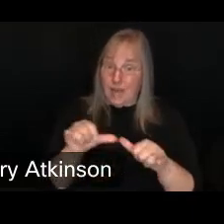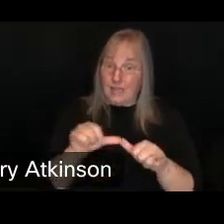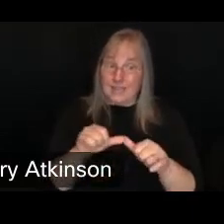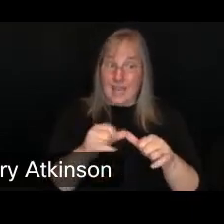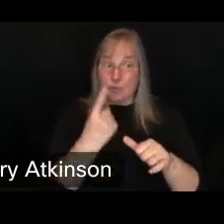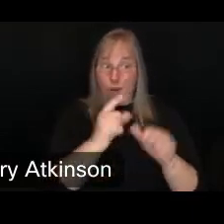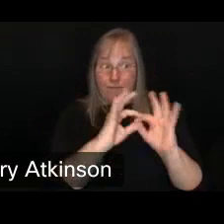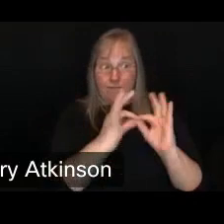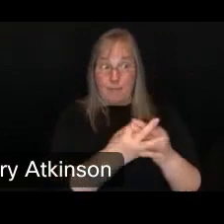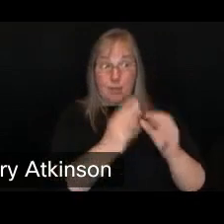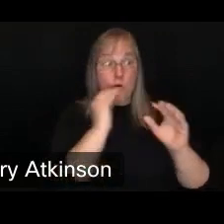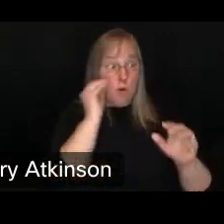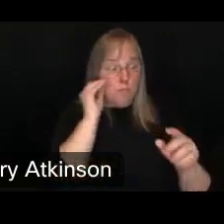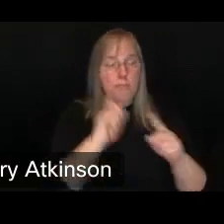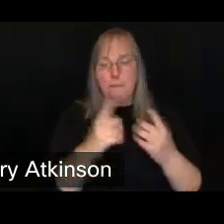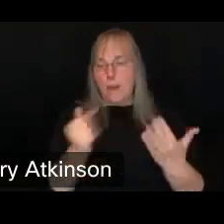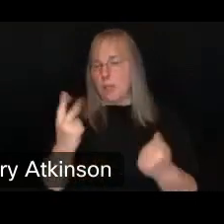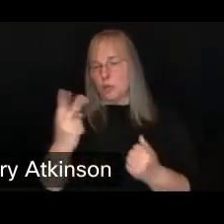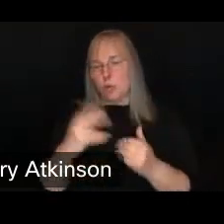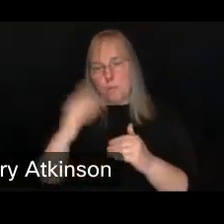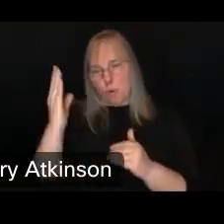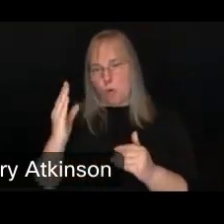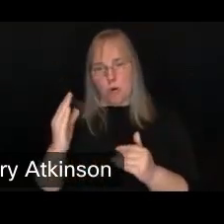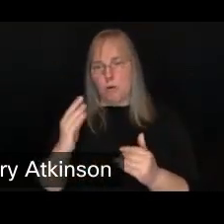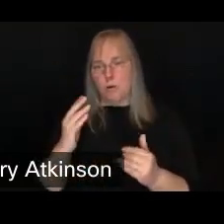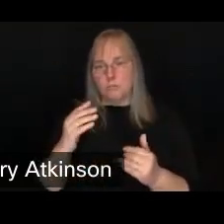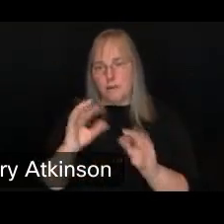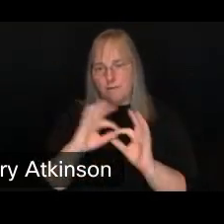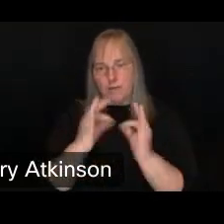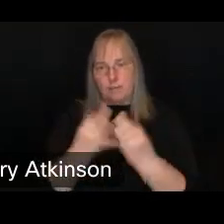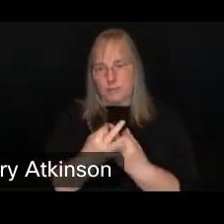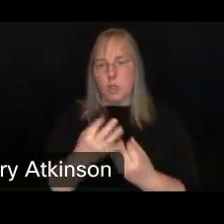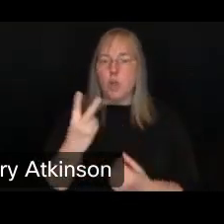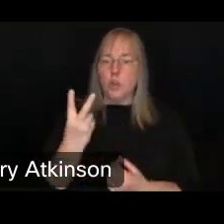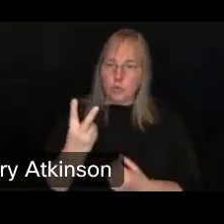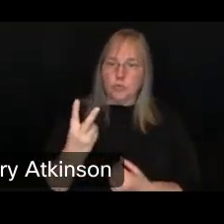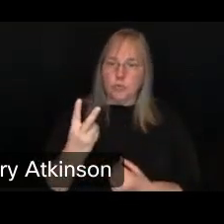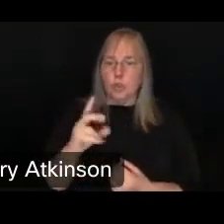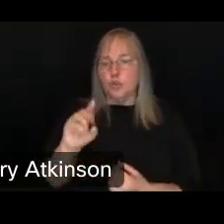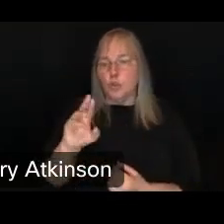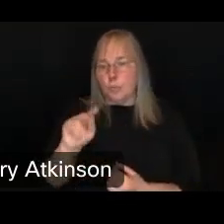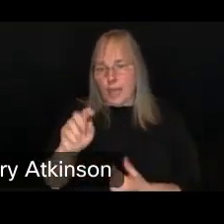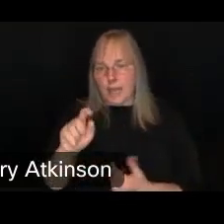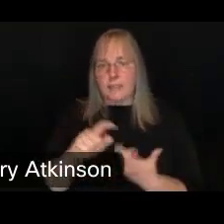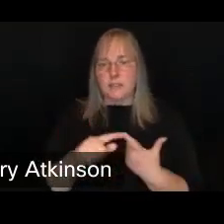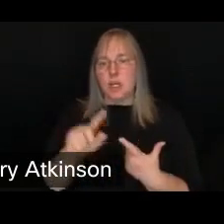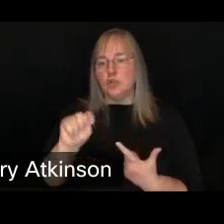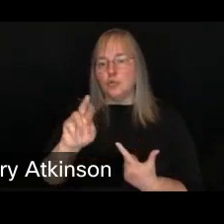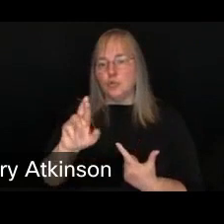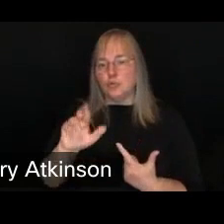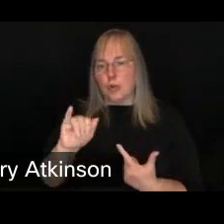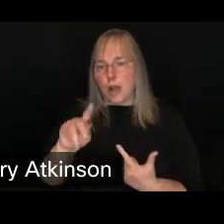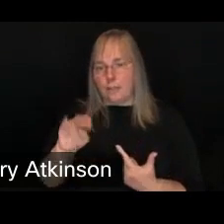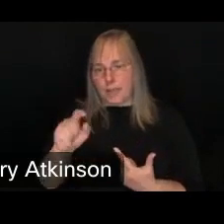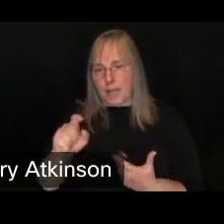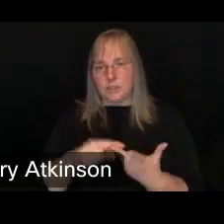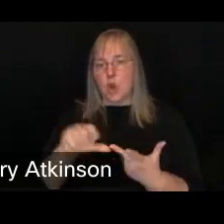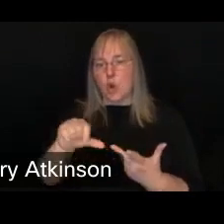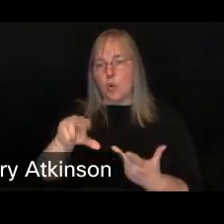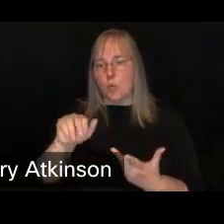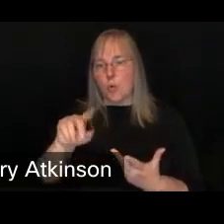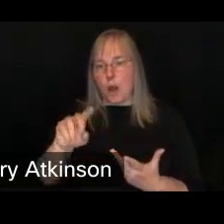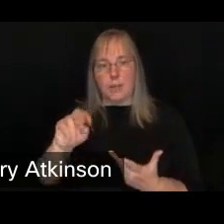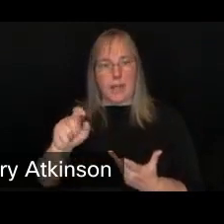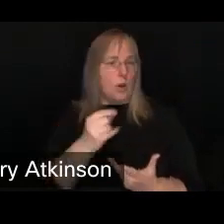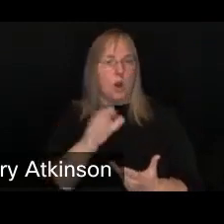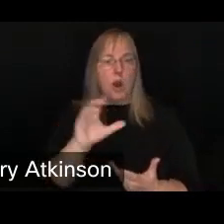residential units in it. So it could be a duplex, a triplex, a quadplex. Or there's something like here, a cottage cluster, which you can see